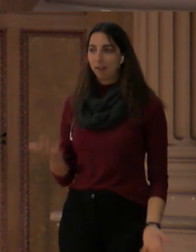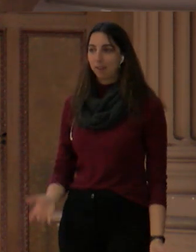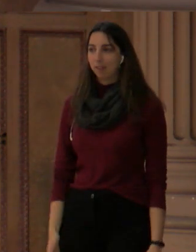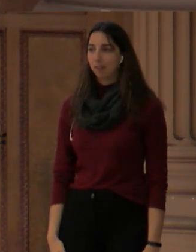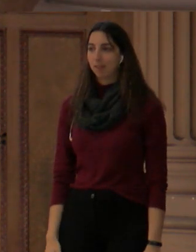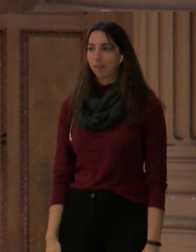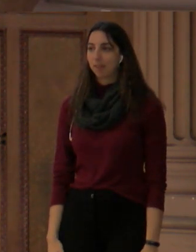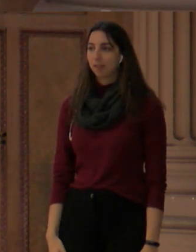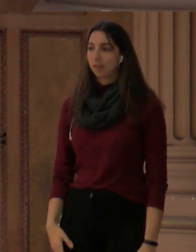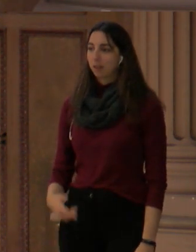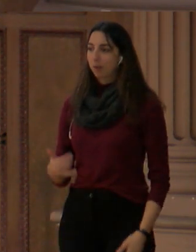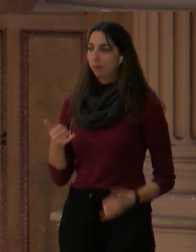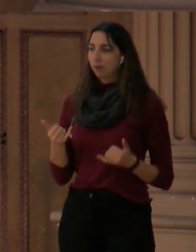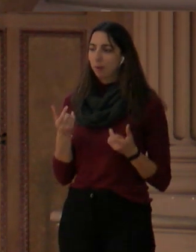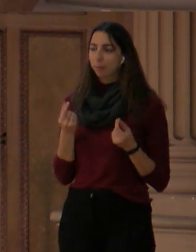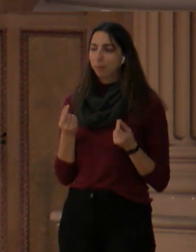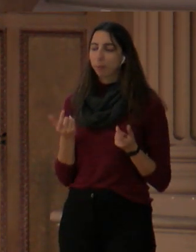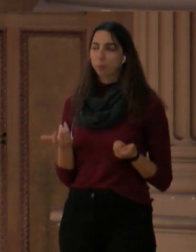And then what can we do about it?